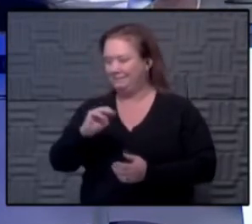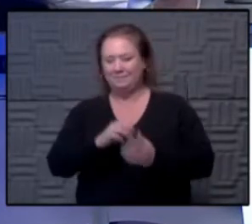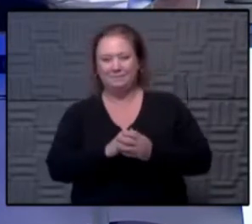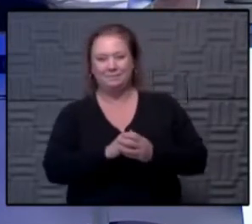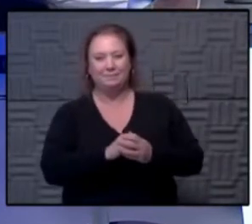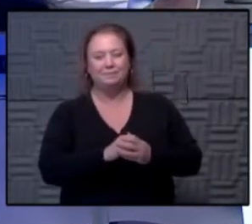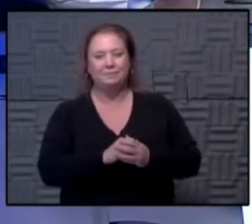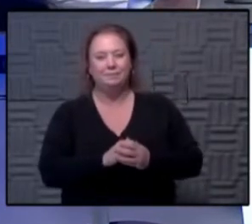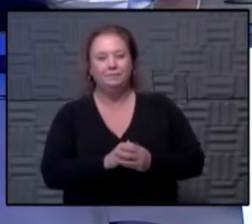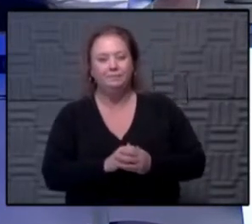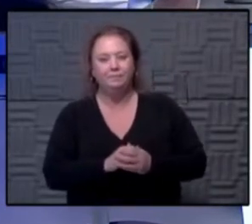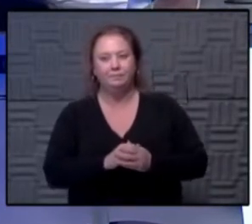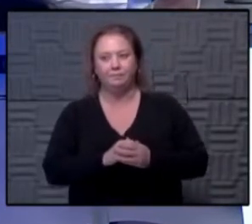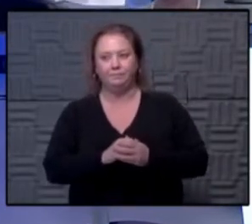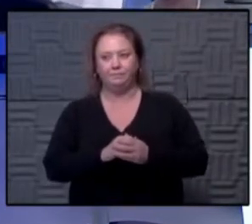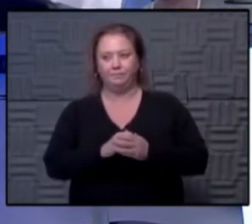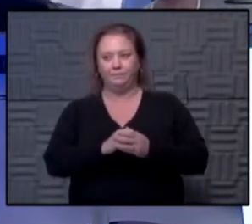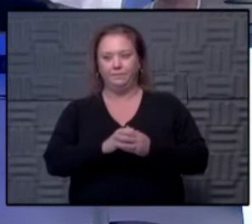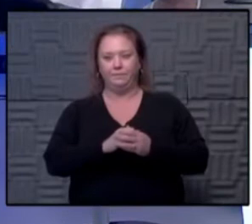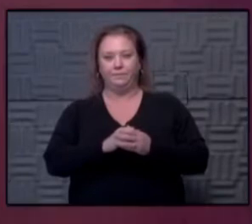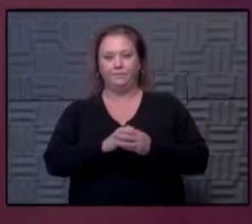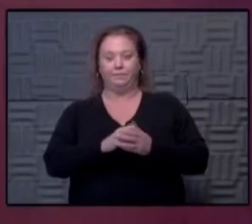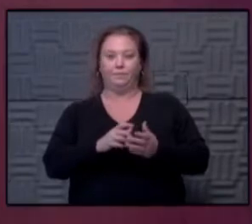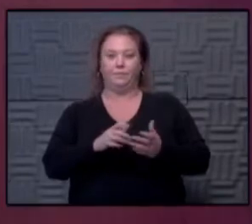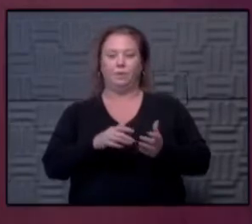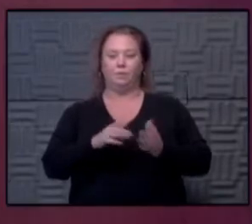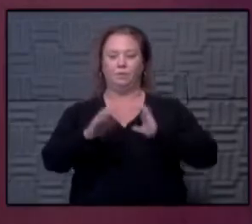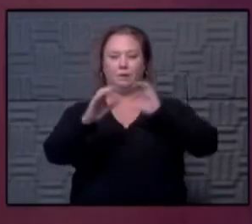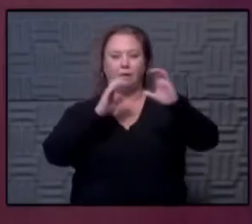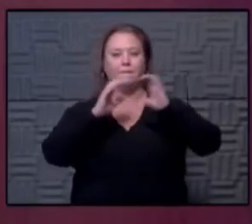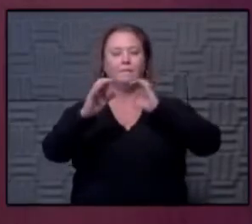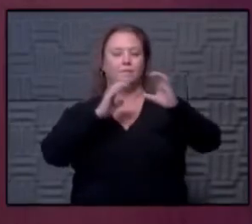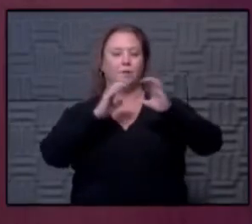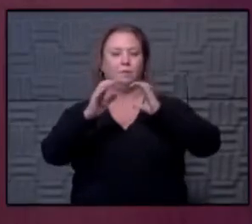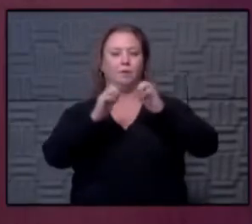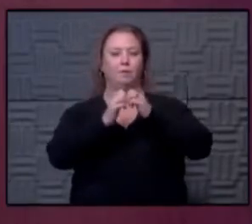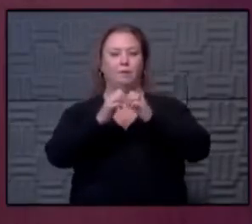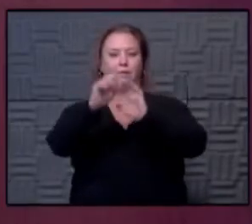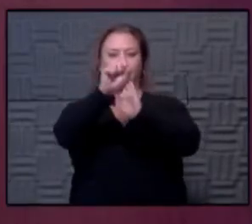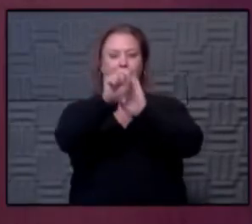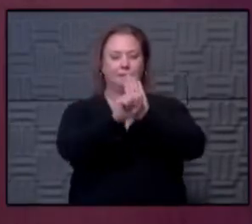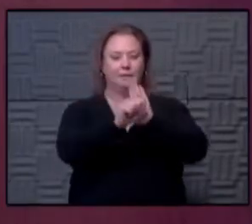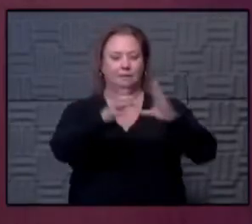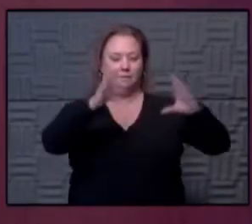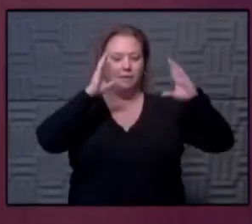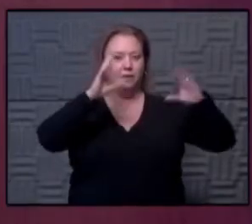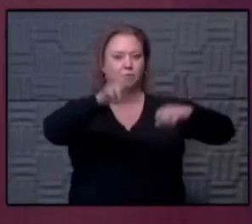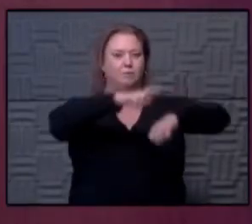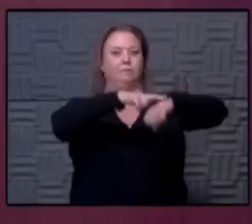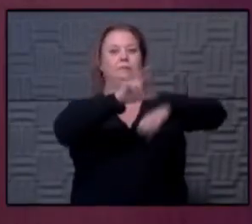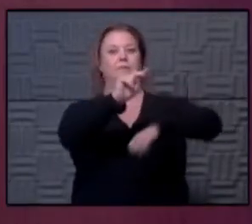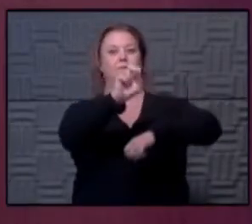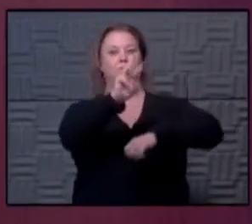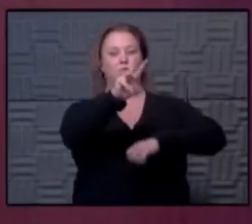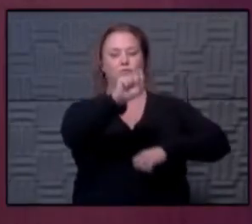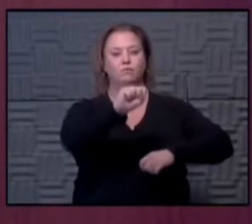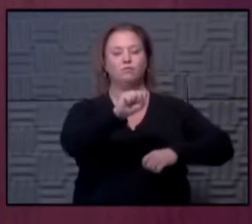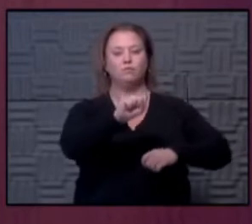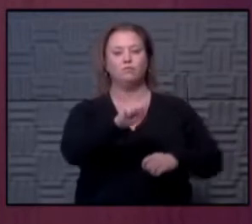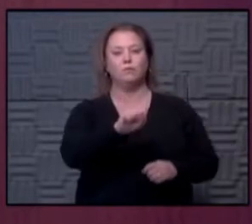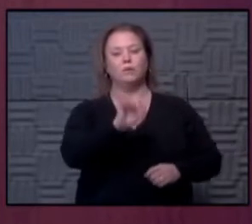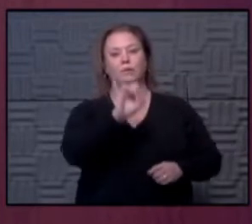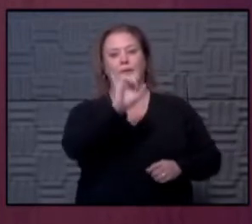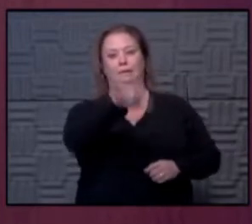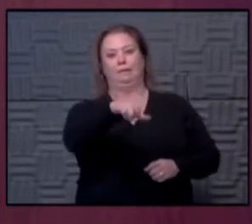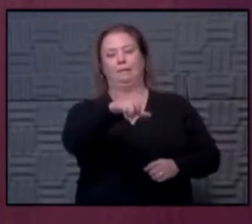this. I'll let you start. Yeah, and we are in frequent conversation with the state and paying attention to the national news, and that